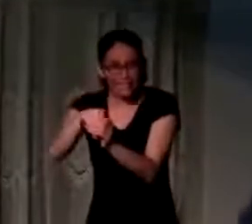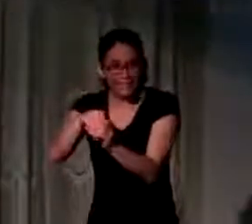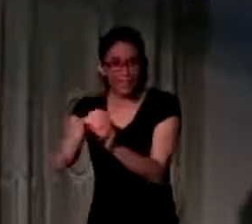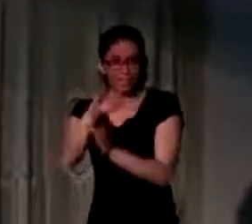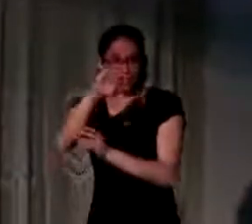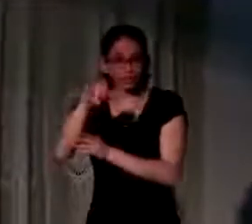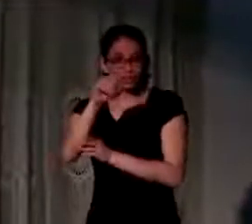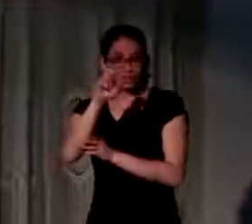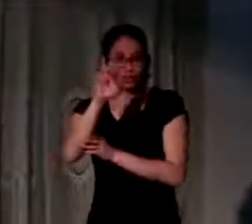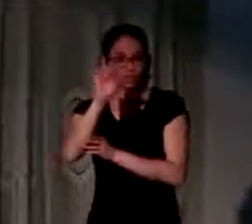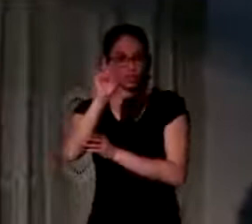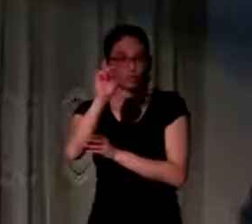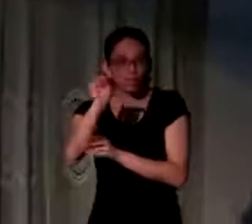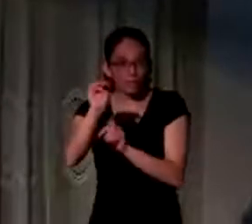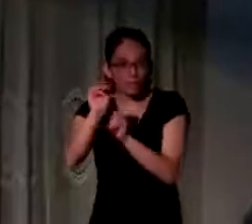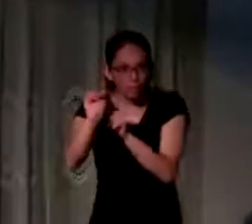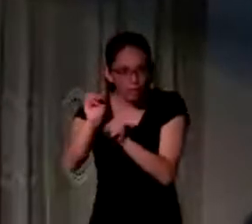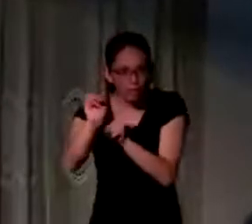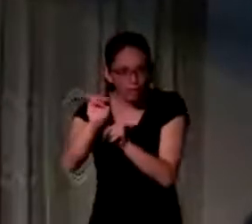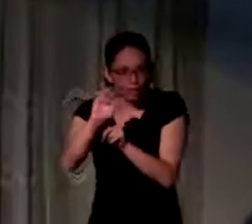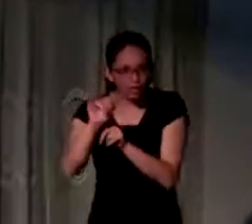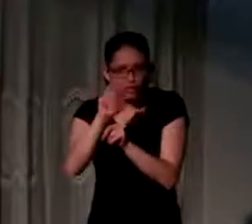Jerusalem. Jerusalem!